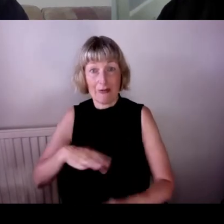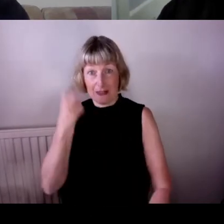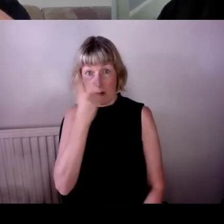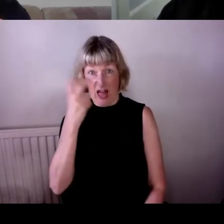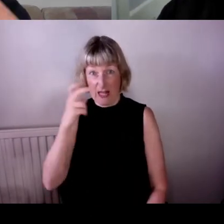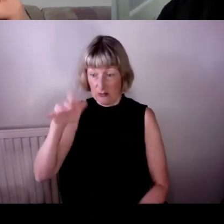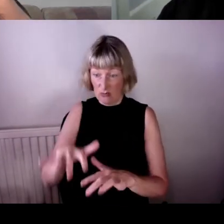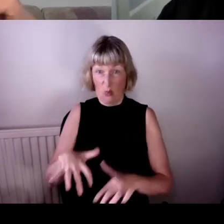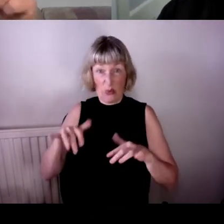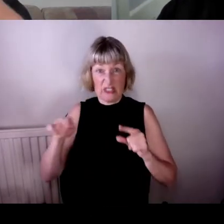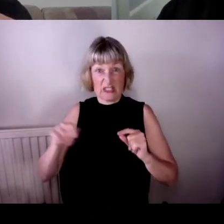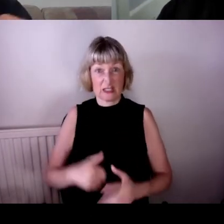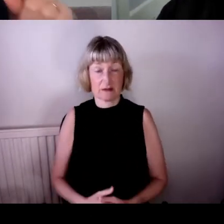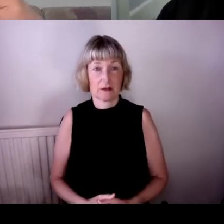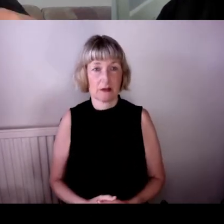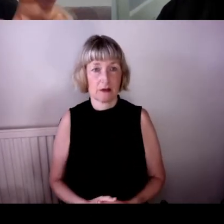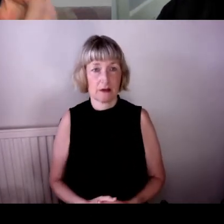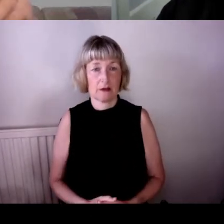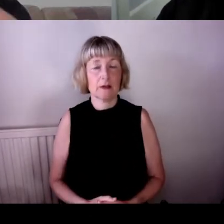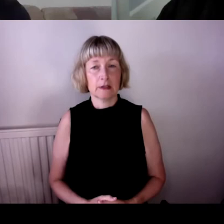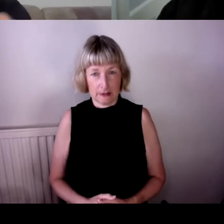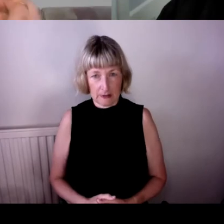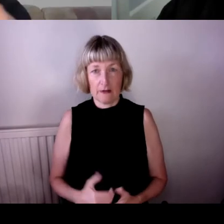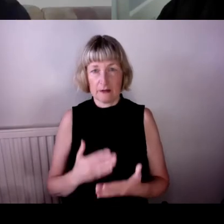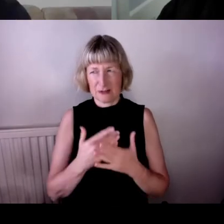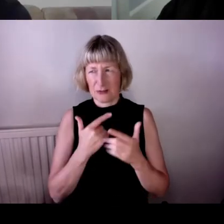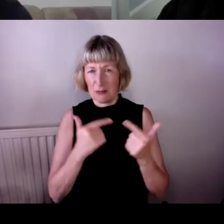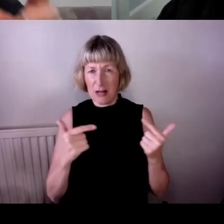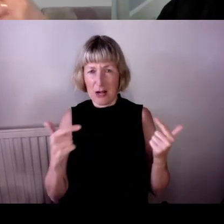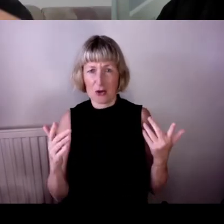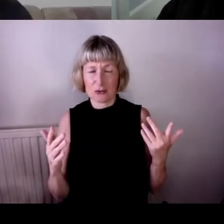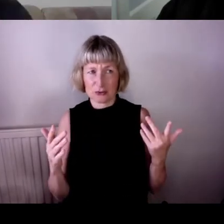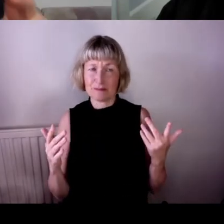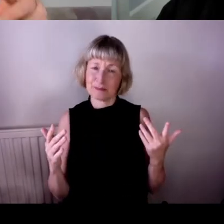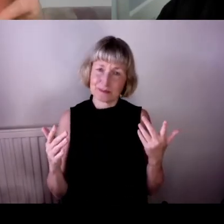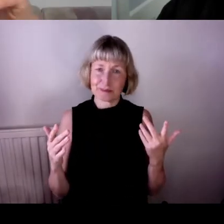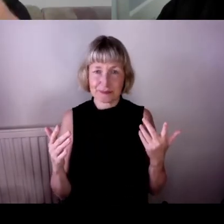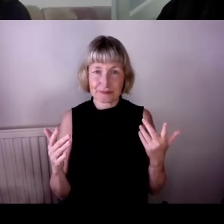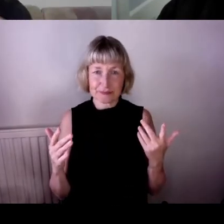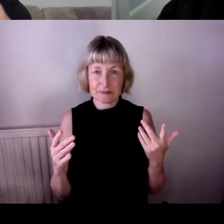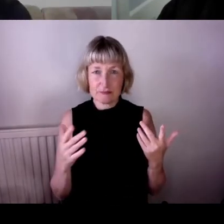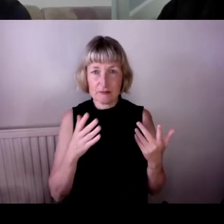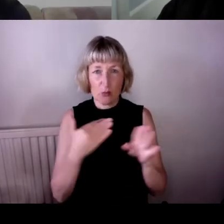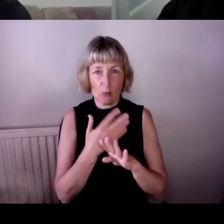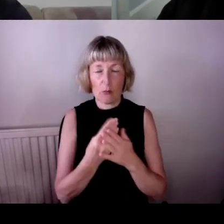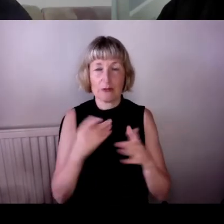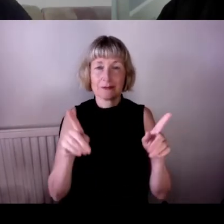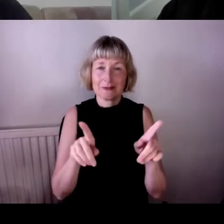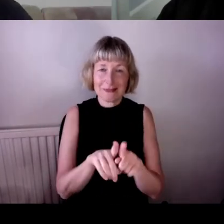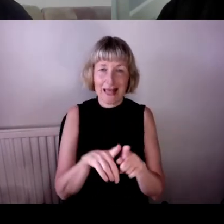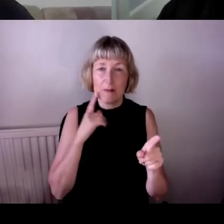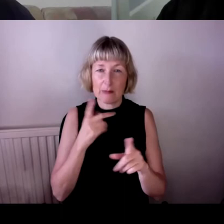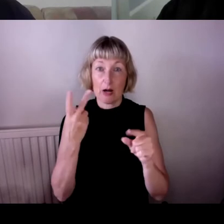there is quite a lot of this nepotism around. You will talk to people in a circle, and you won't actually think about